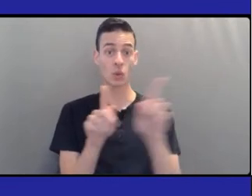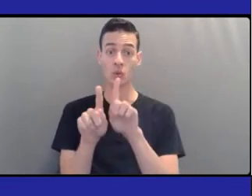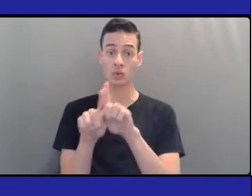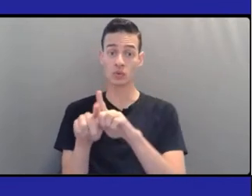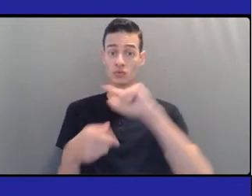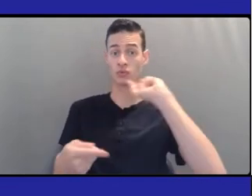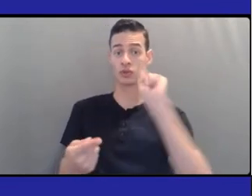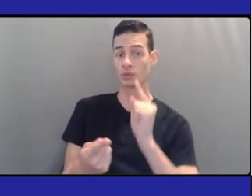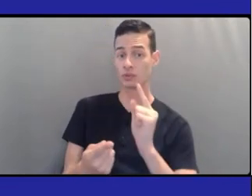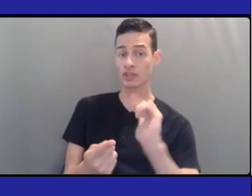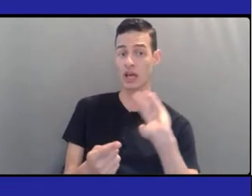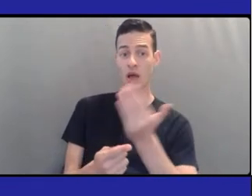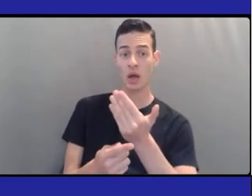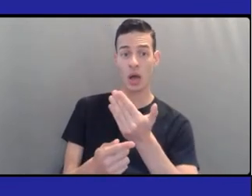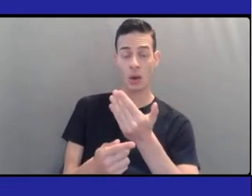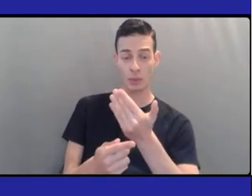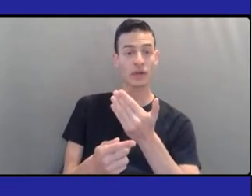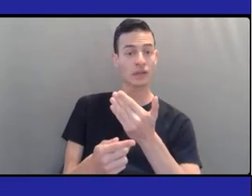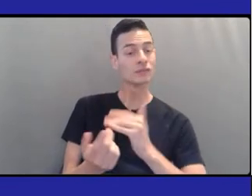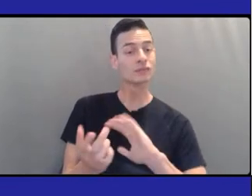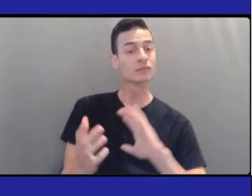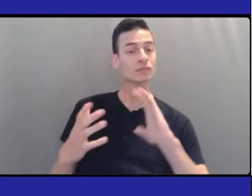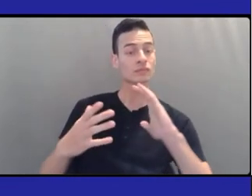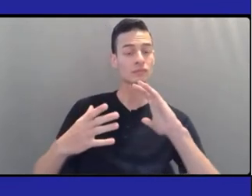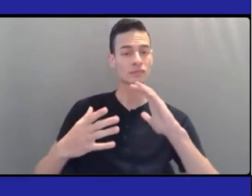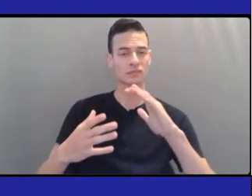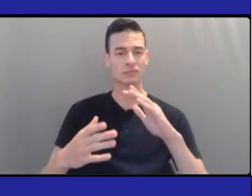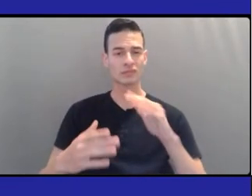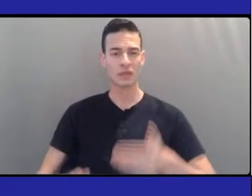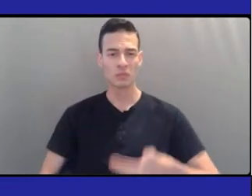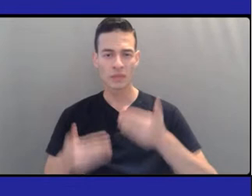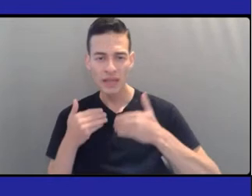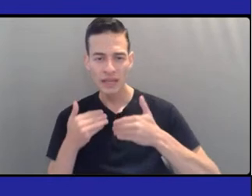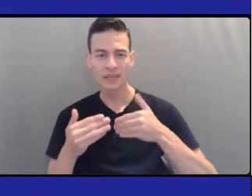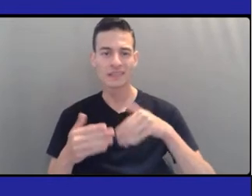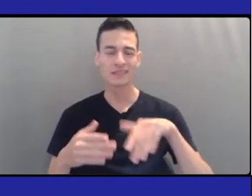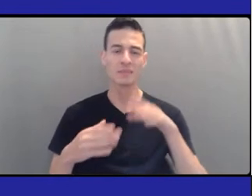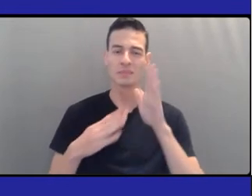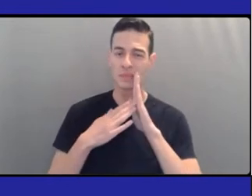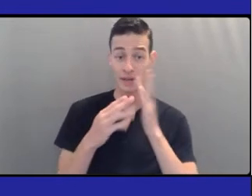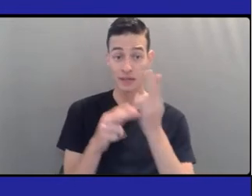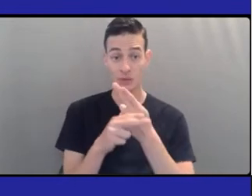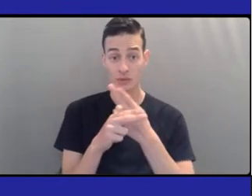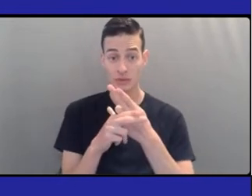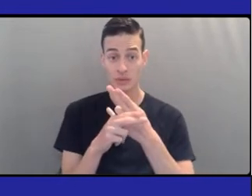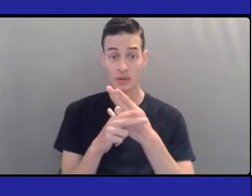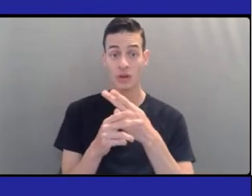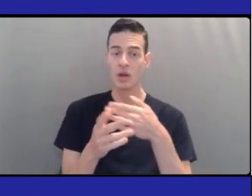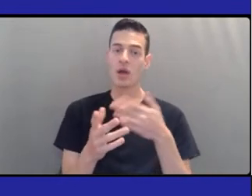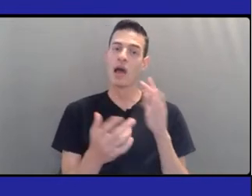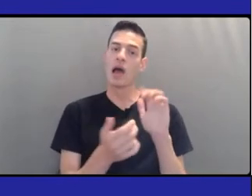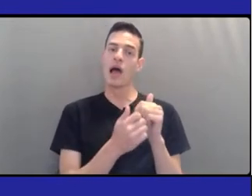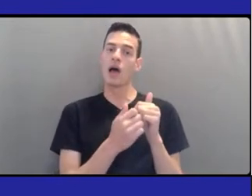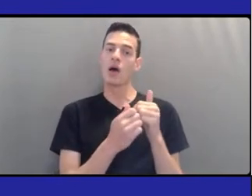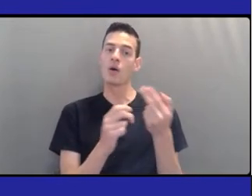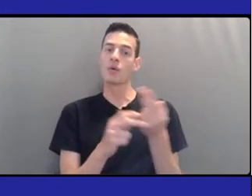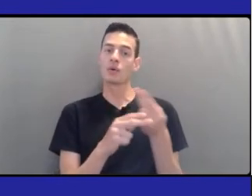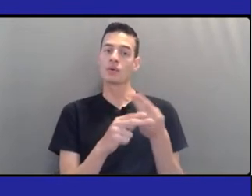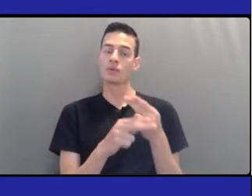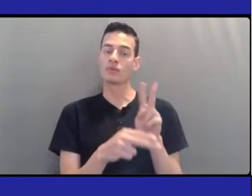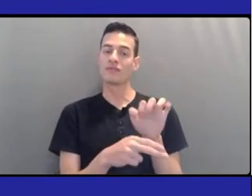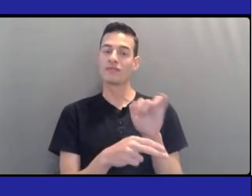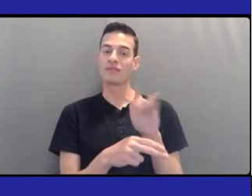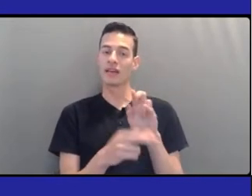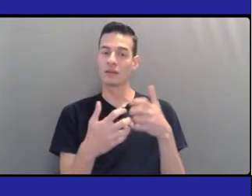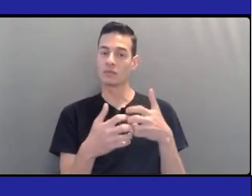our emergency departments through implementation of vending machines that we manage there, and that's been an